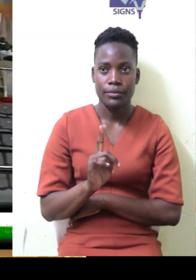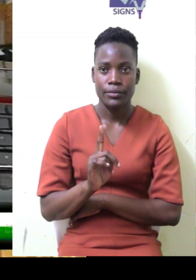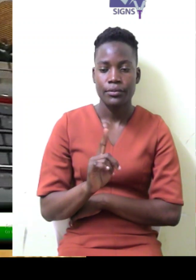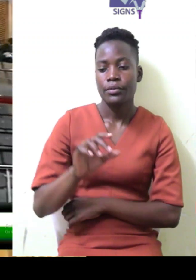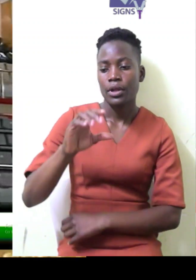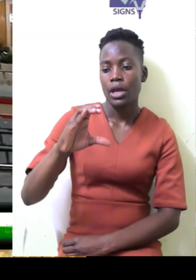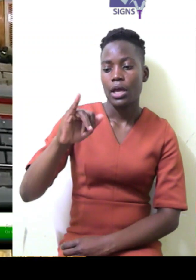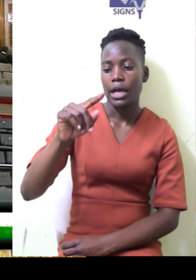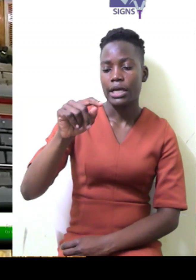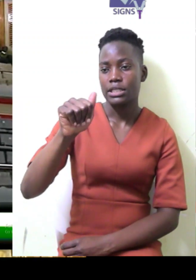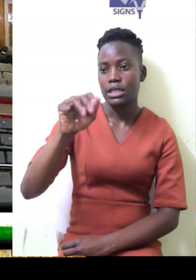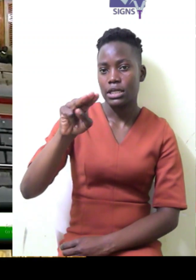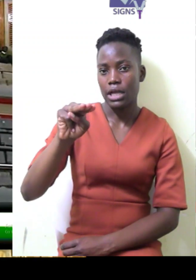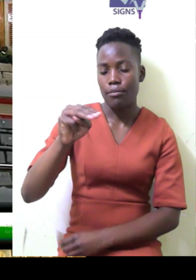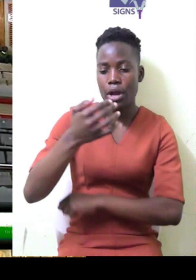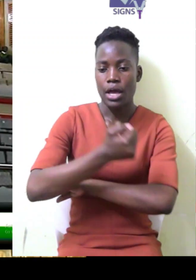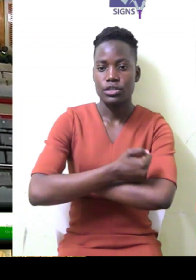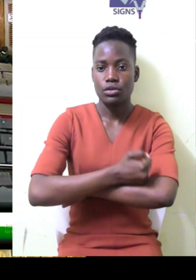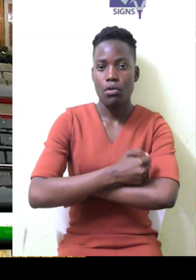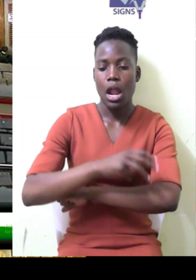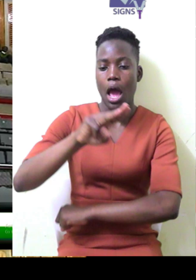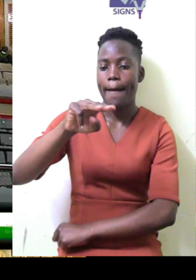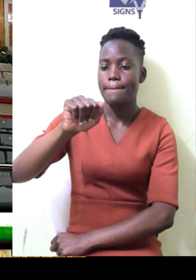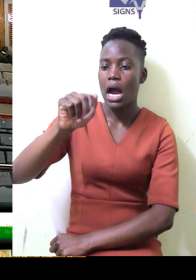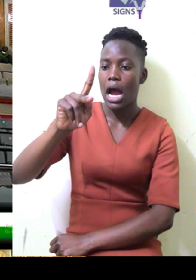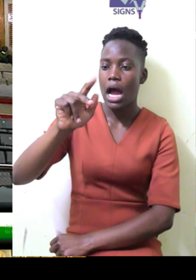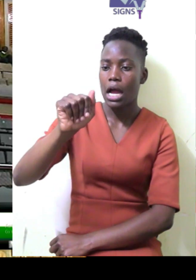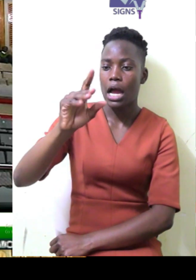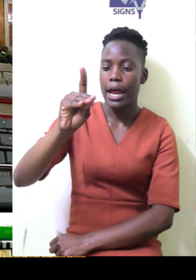Sitam Schools, Makadara;